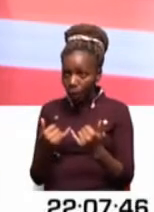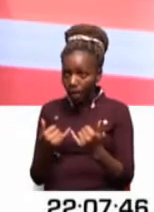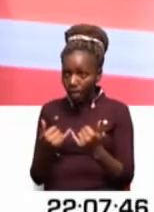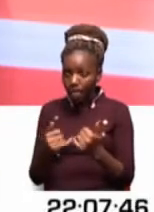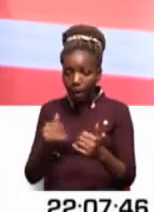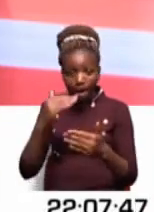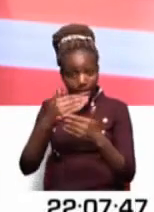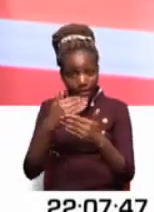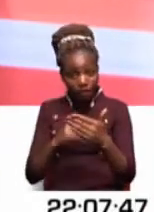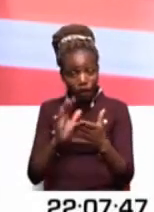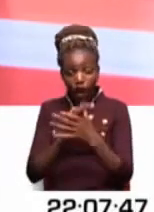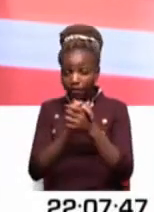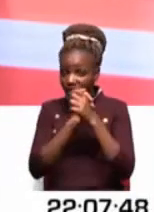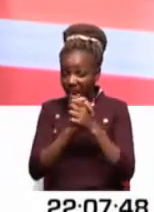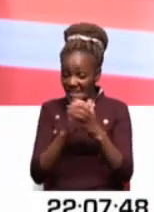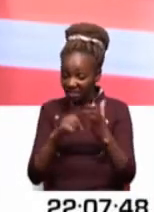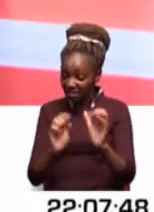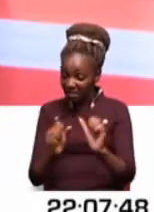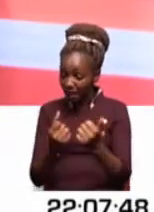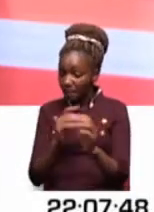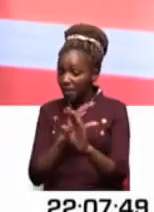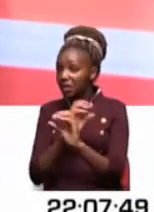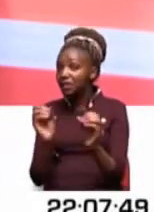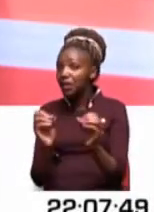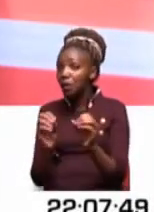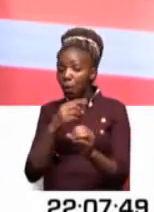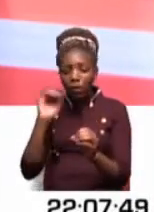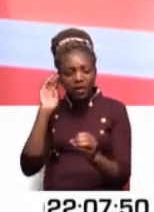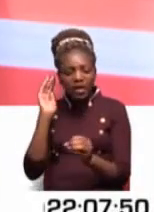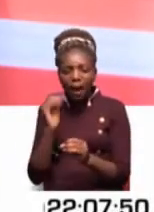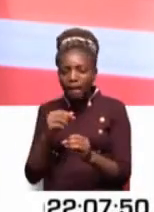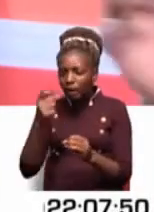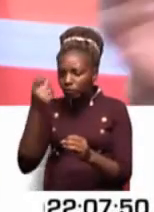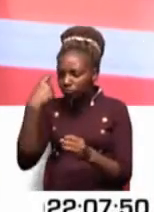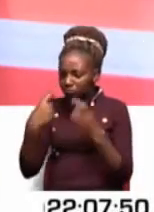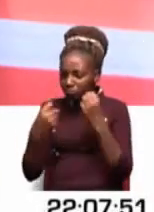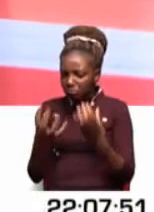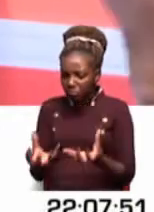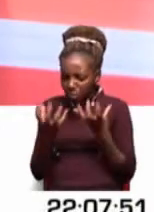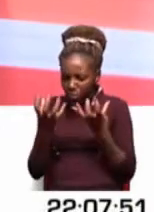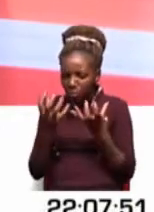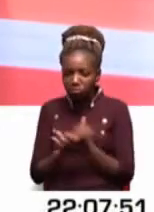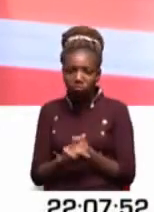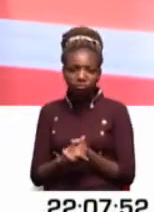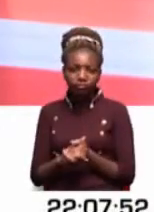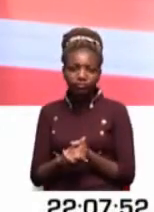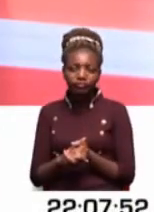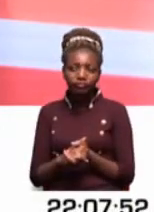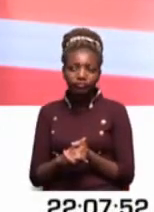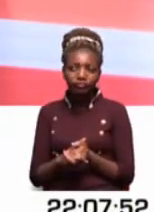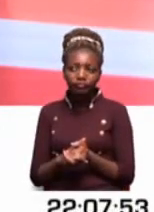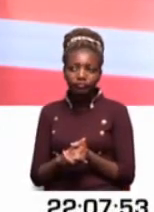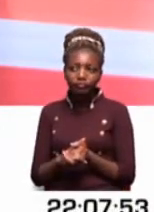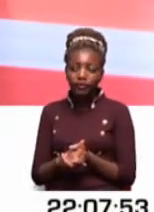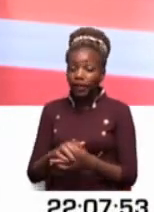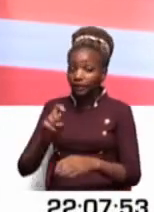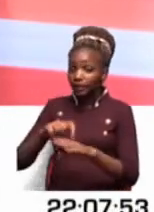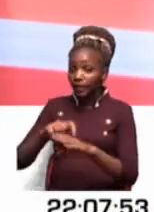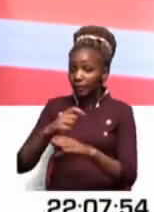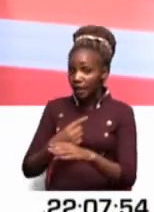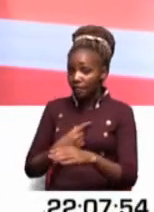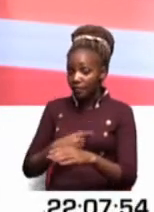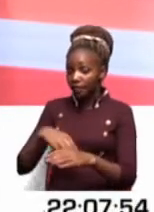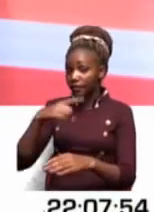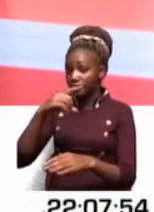hearts, that was not there. It was tear gas. So the country is moving. When I told you that I was in Germany. Mm-hmm. And even